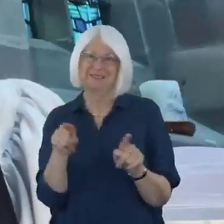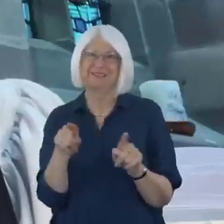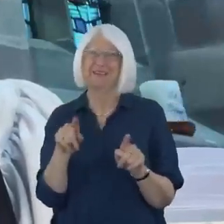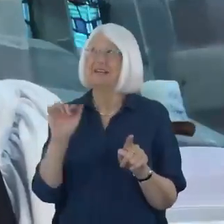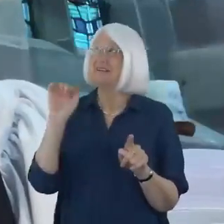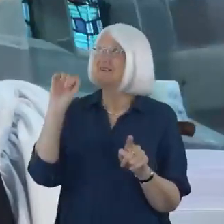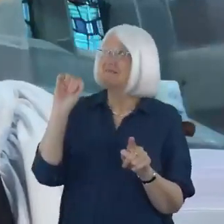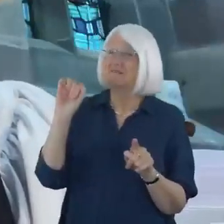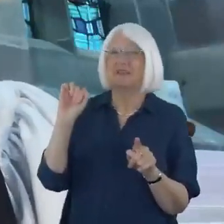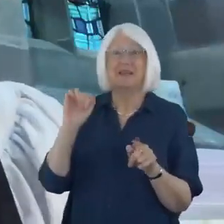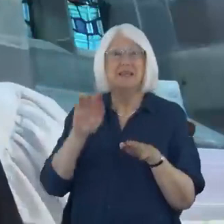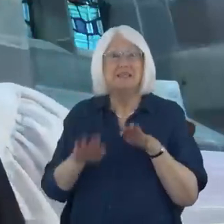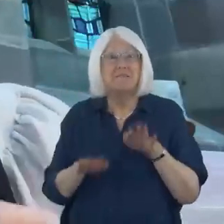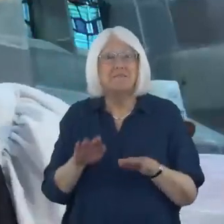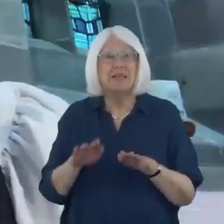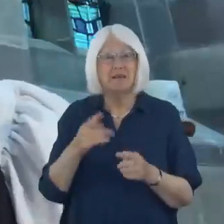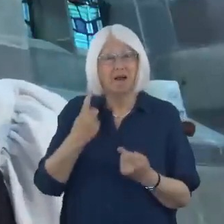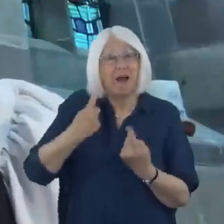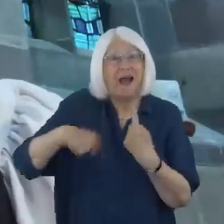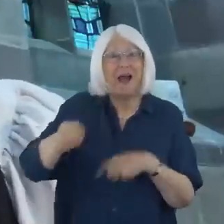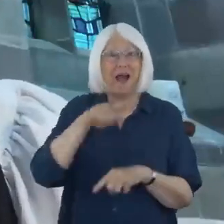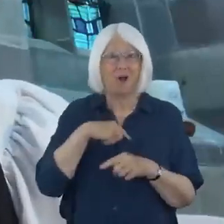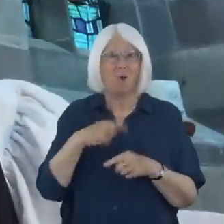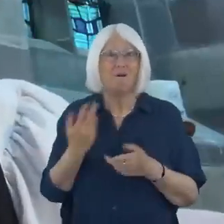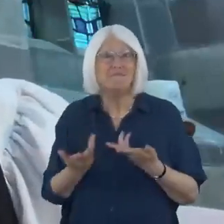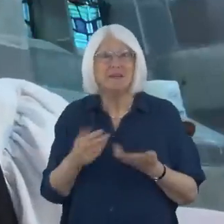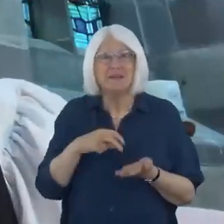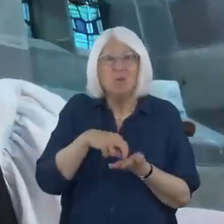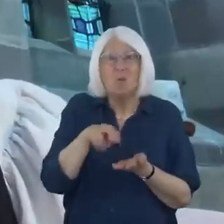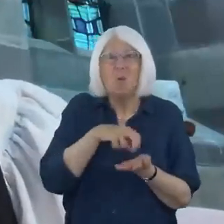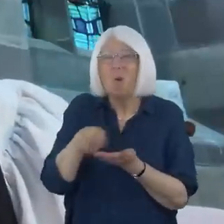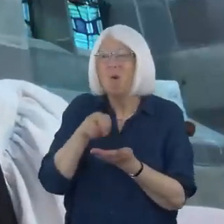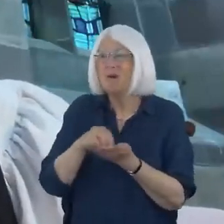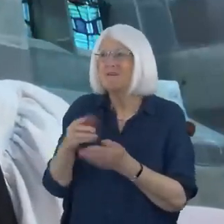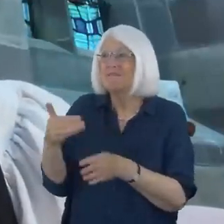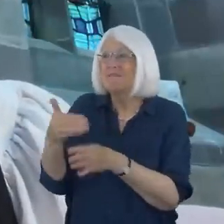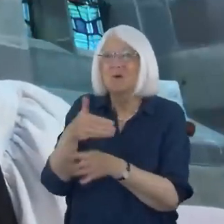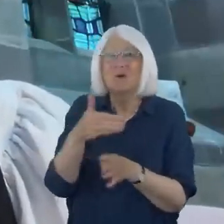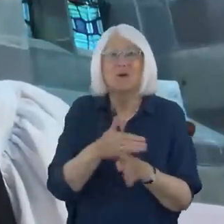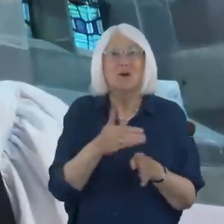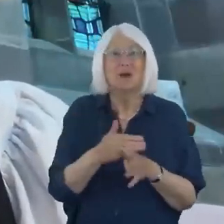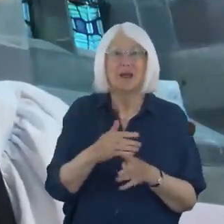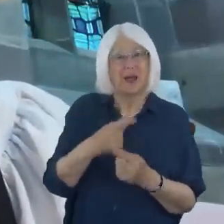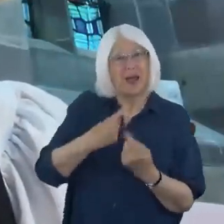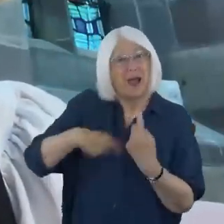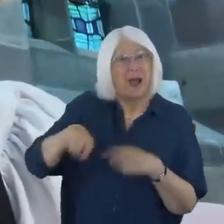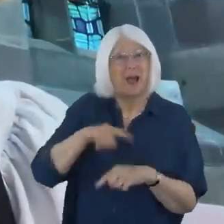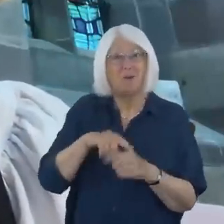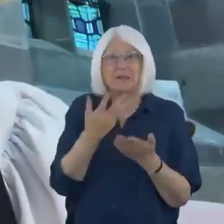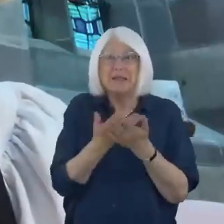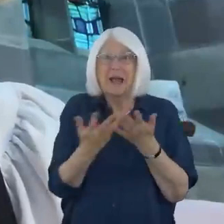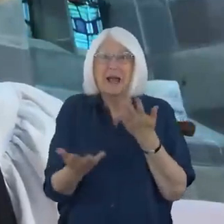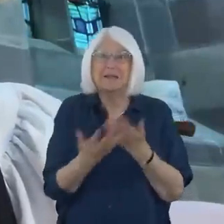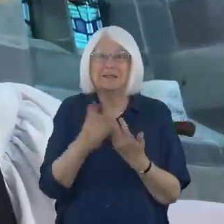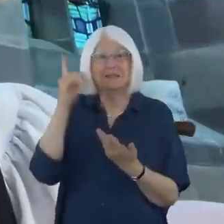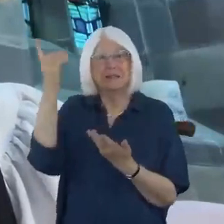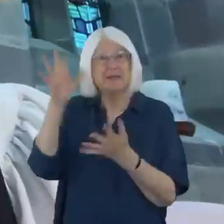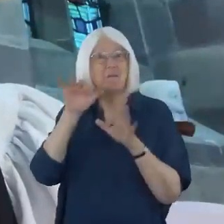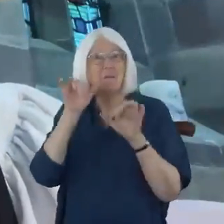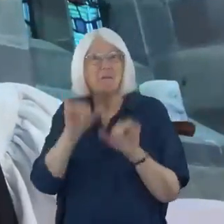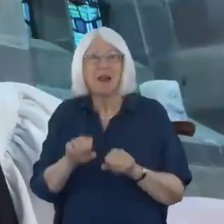feet with which he walks to do good. Ours are the hands through which he blesses all the